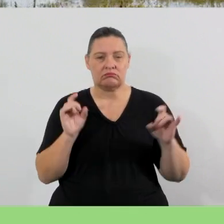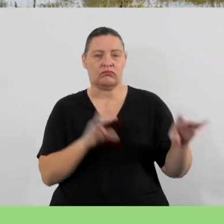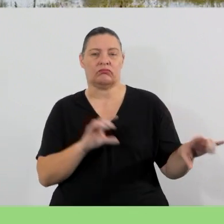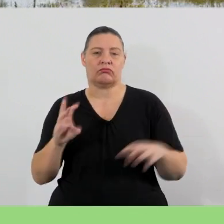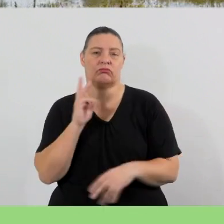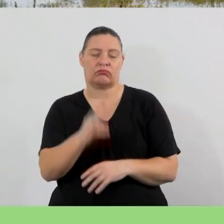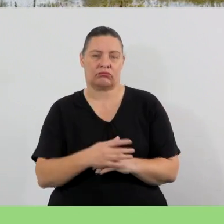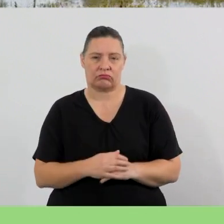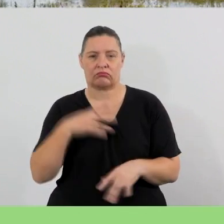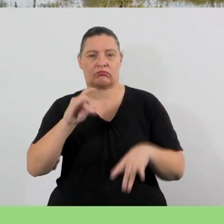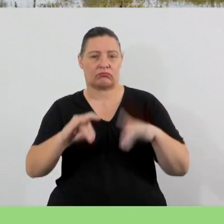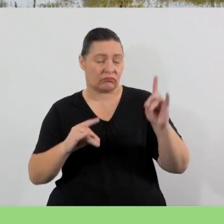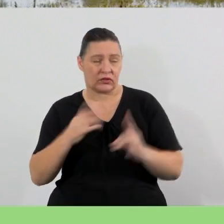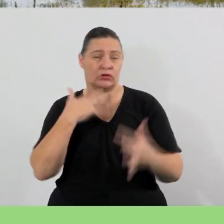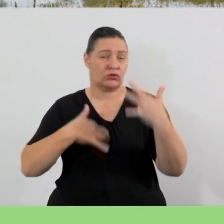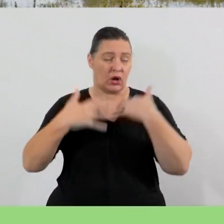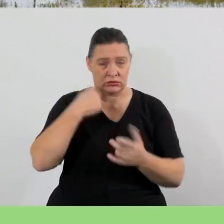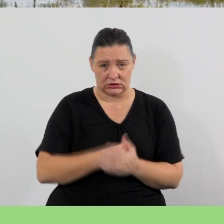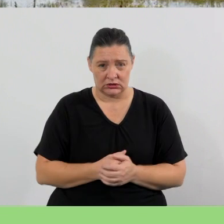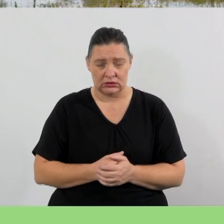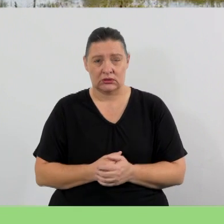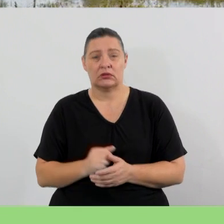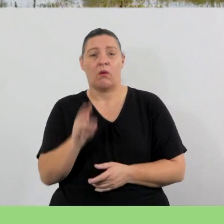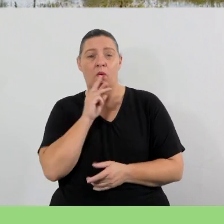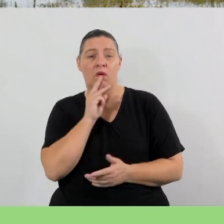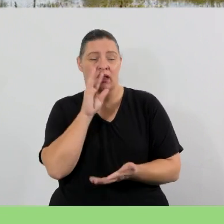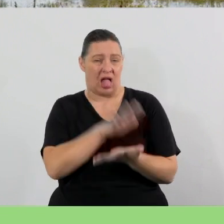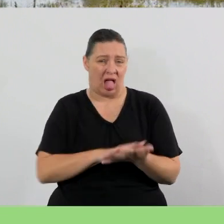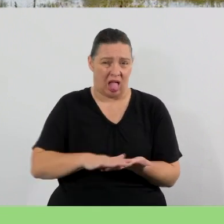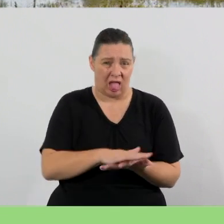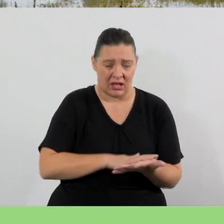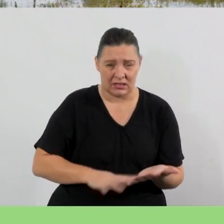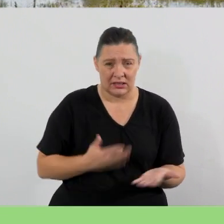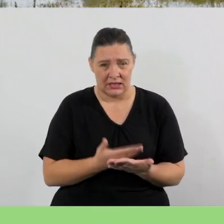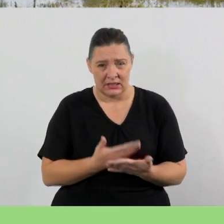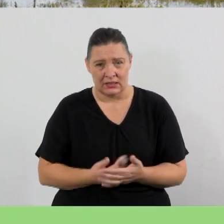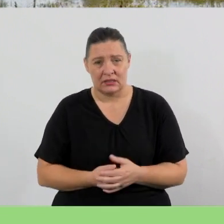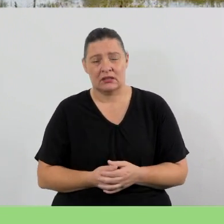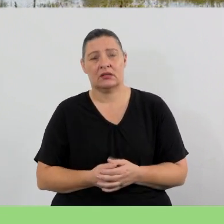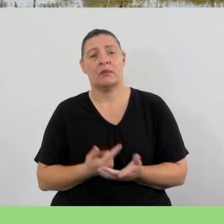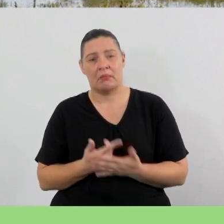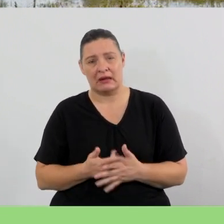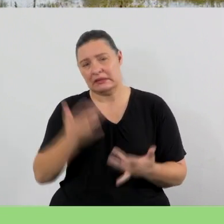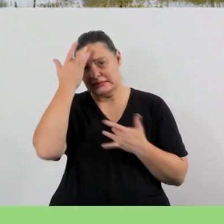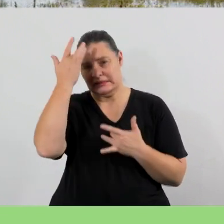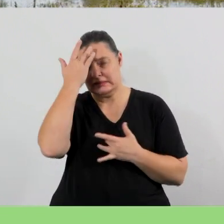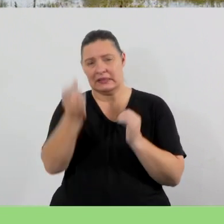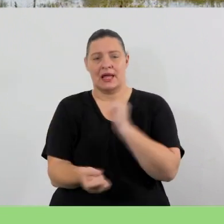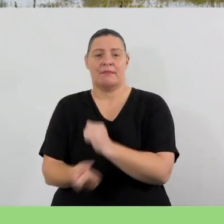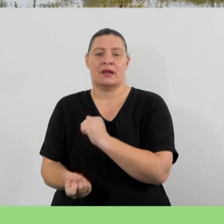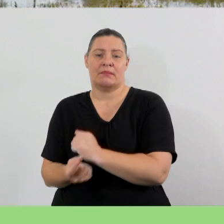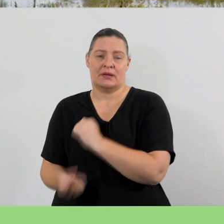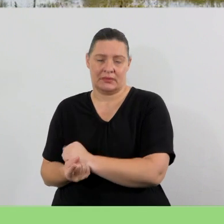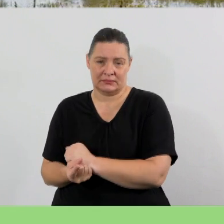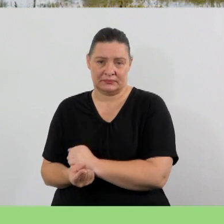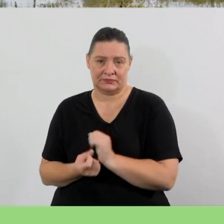community because now animals can drown, water will be contaminated, and lead to diseases. So